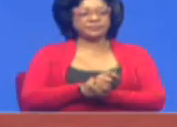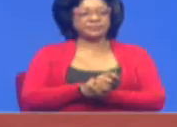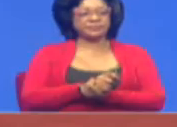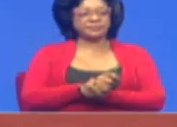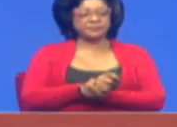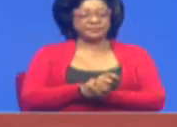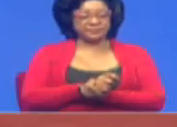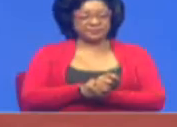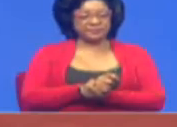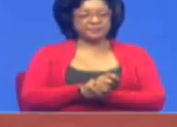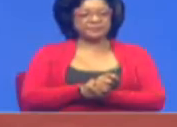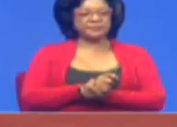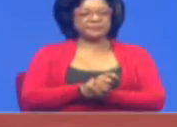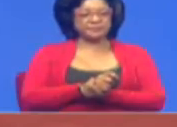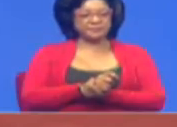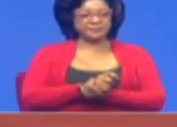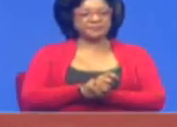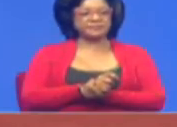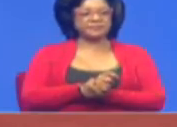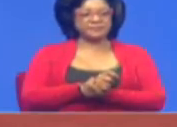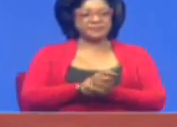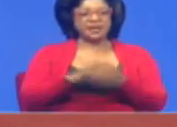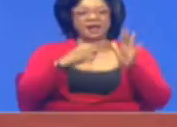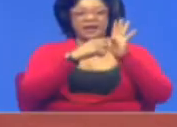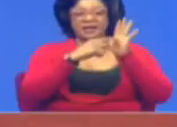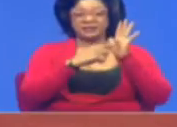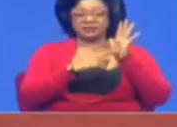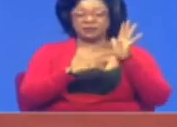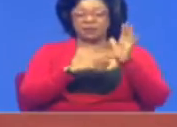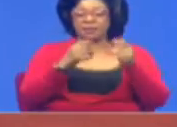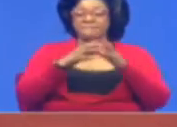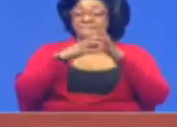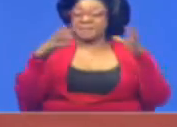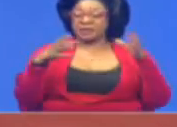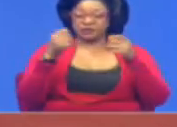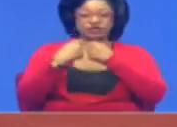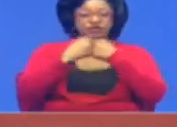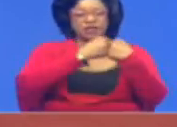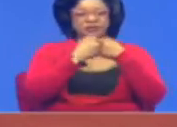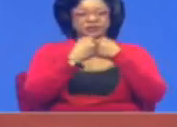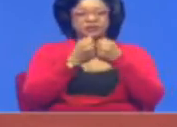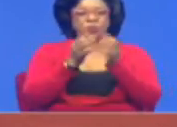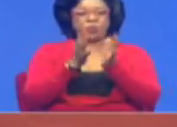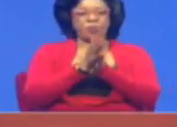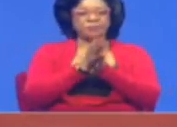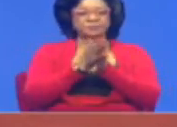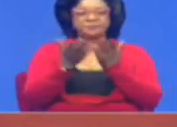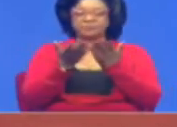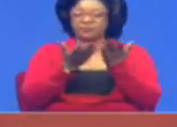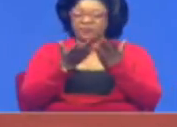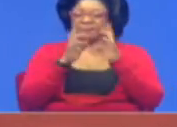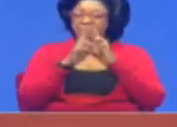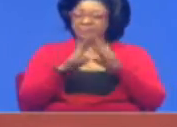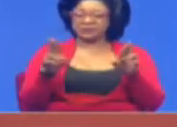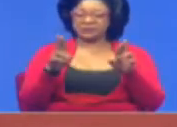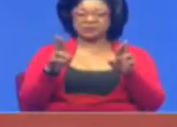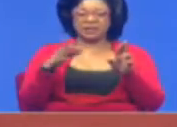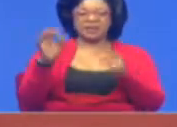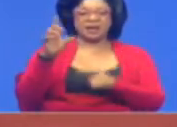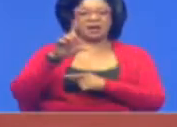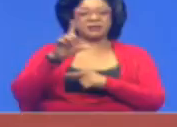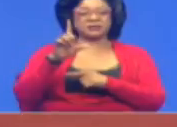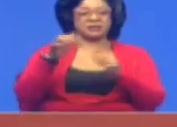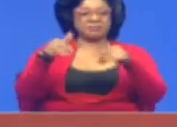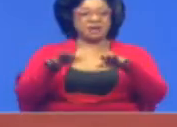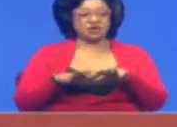Gina Kirori there highlighting the major challenges that are disturbing the peace at the Langata